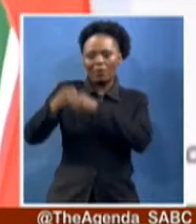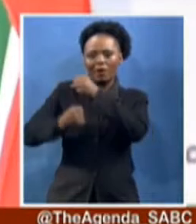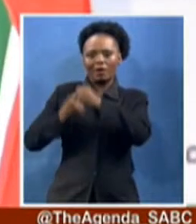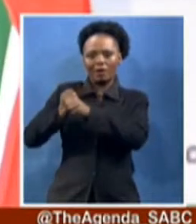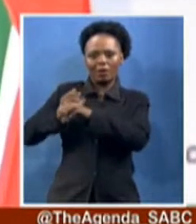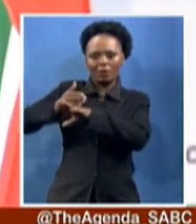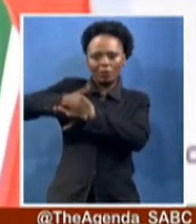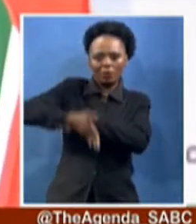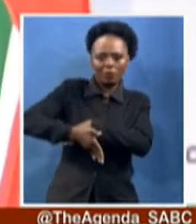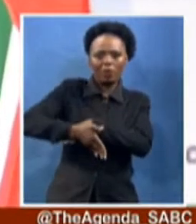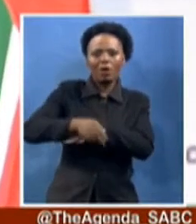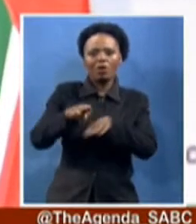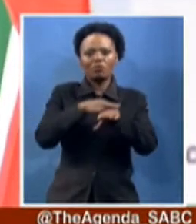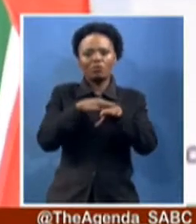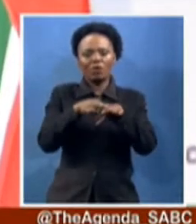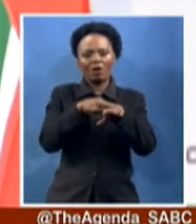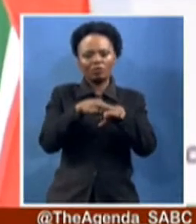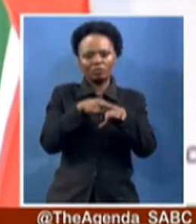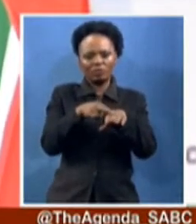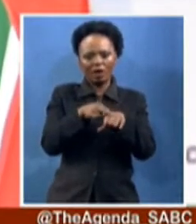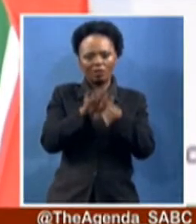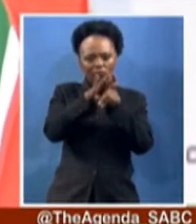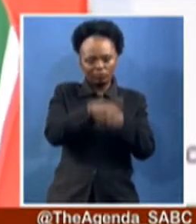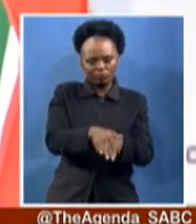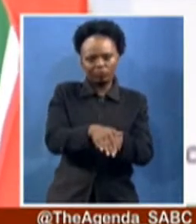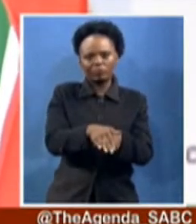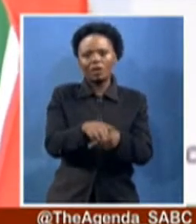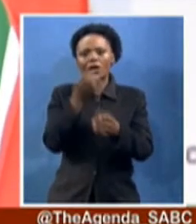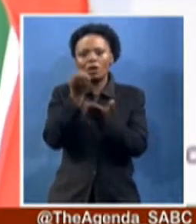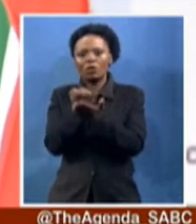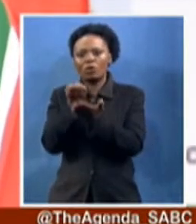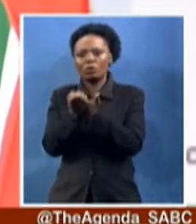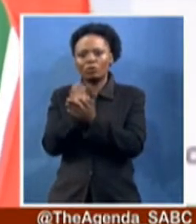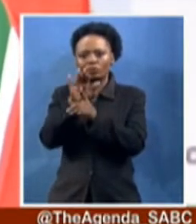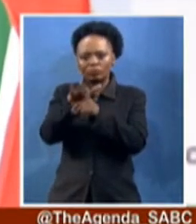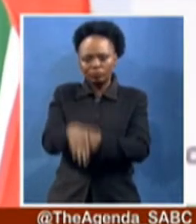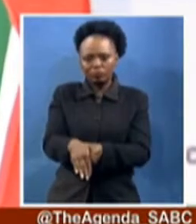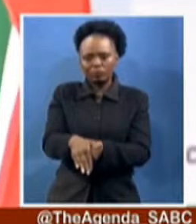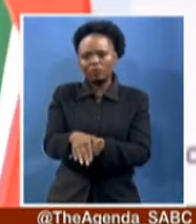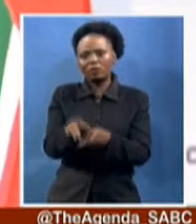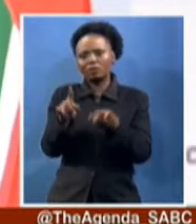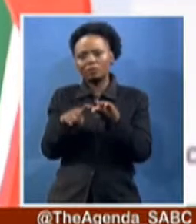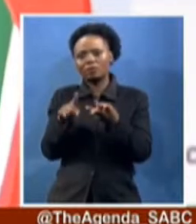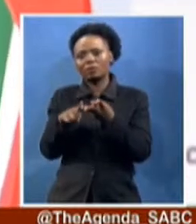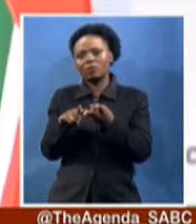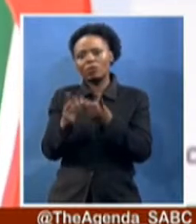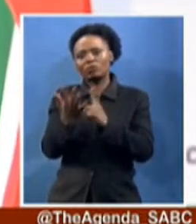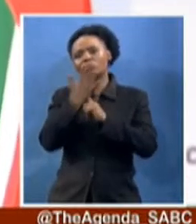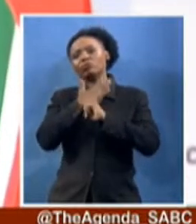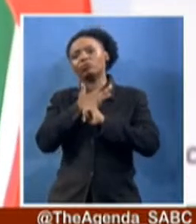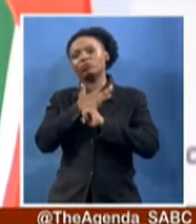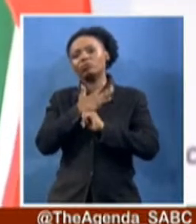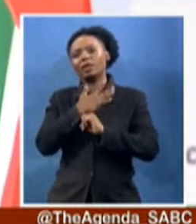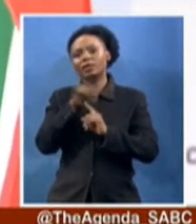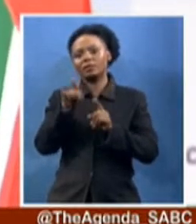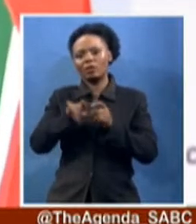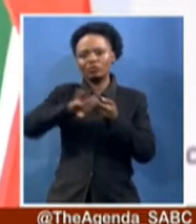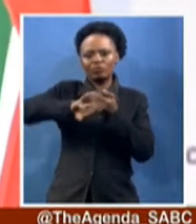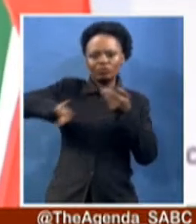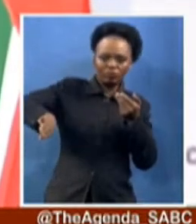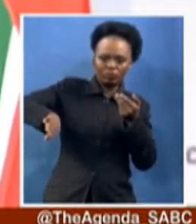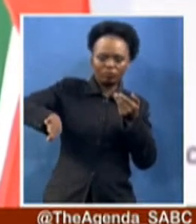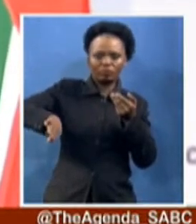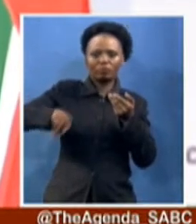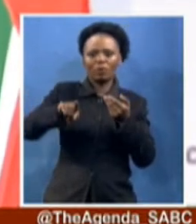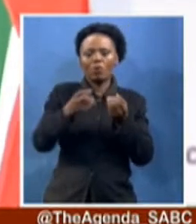economic subjugation, discrimination and oppression, with many, many ordinary South Africans, especially the